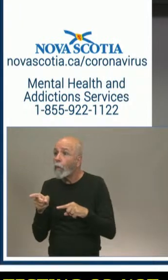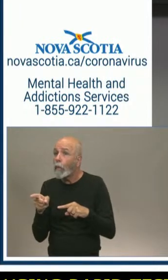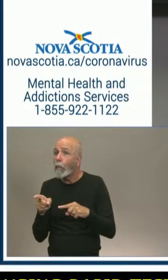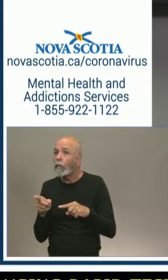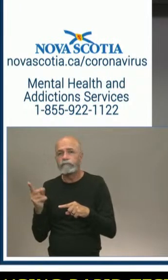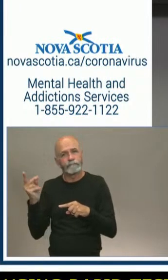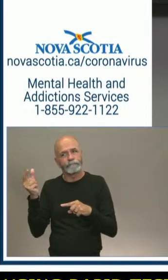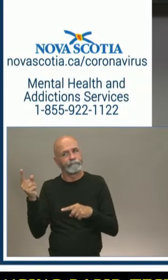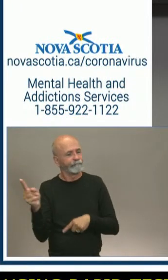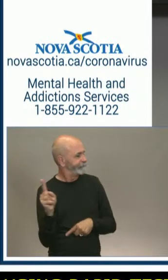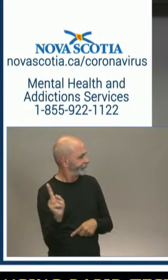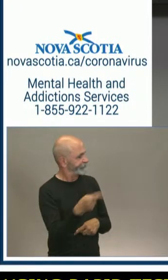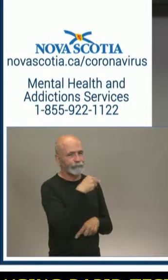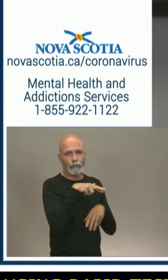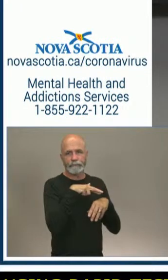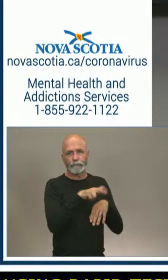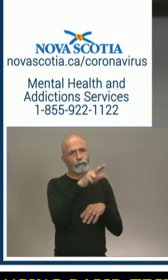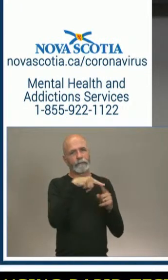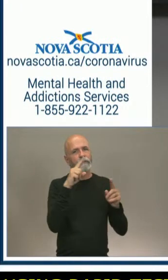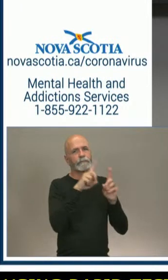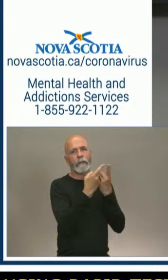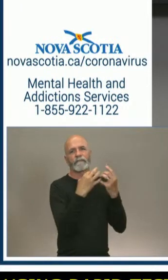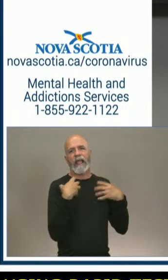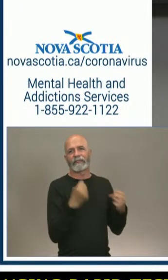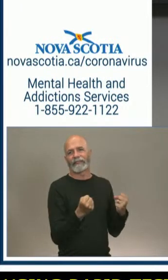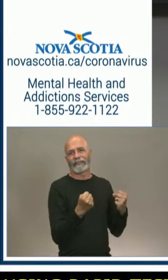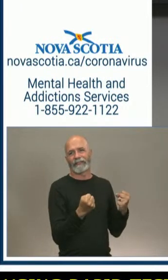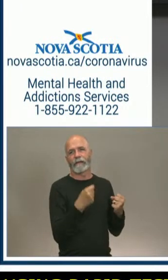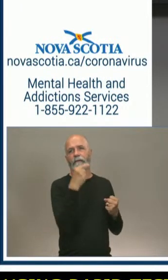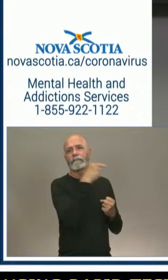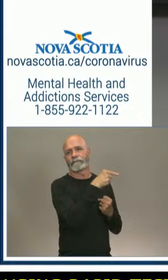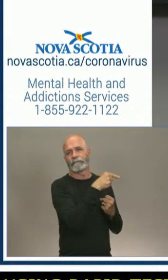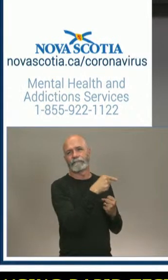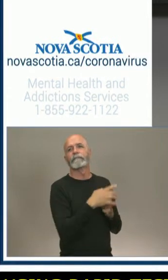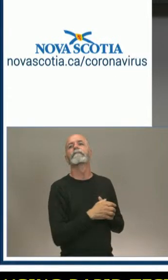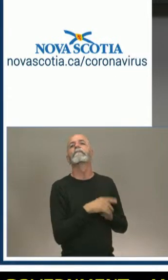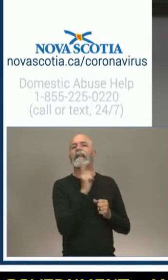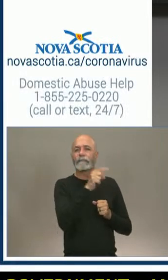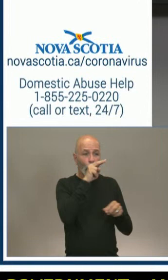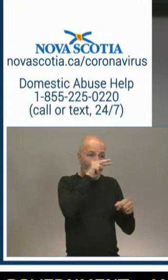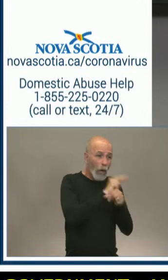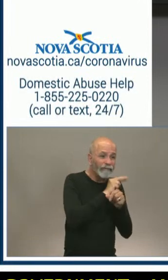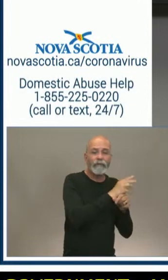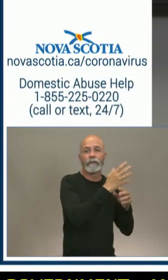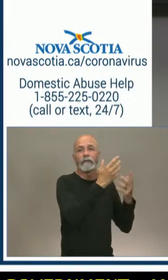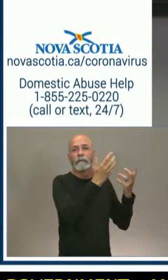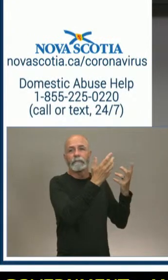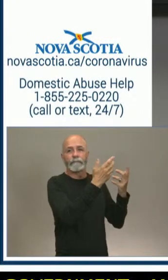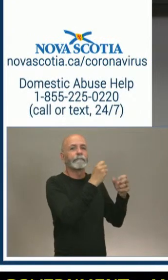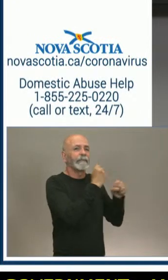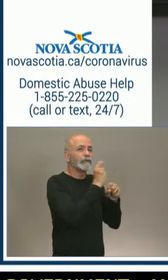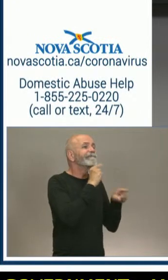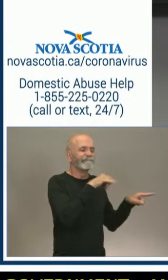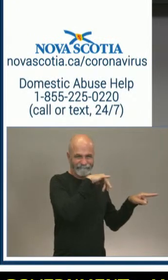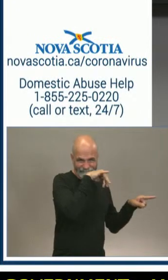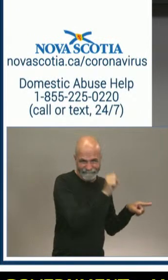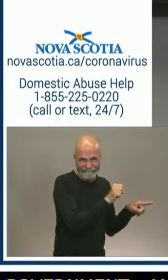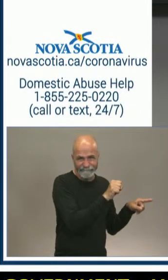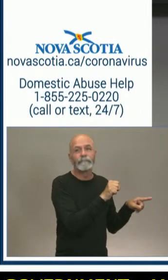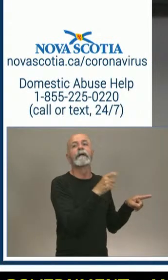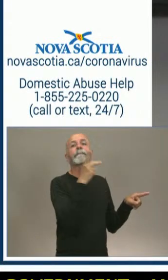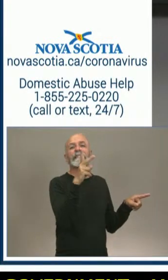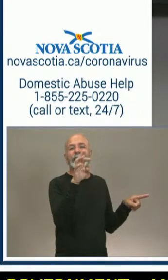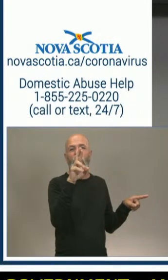to one of our a process, so they can then get a confirmatory PCR test done.